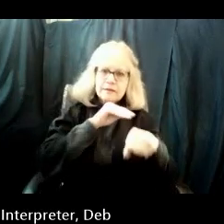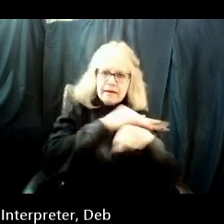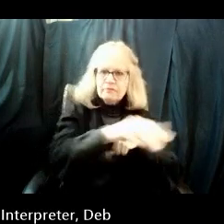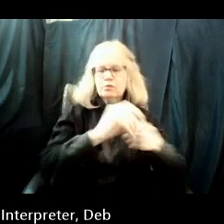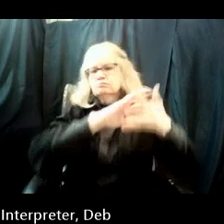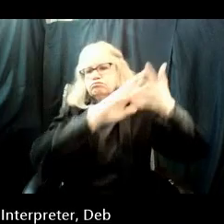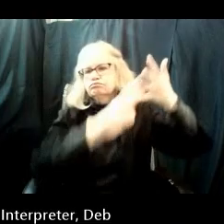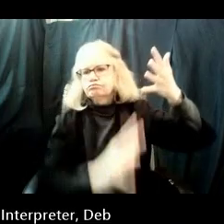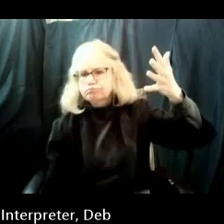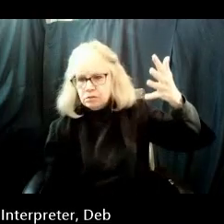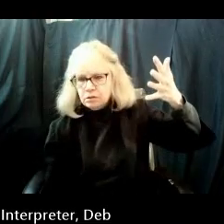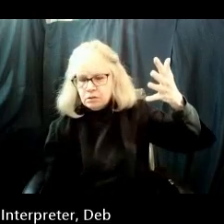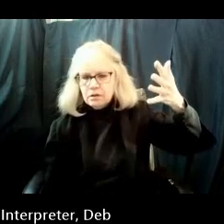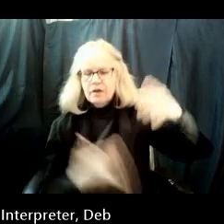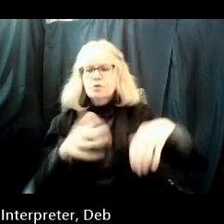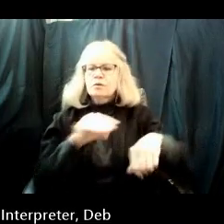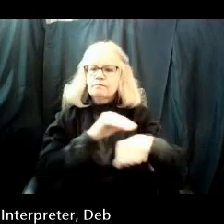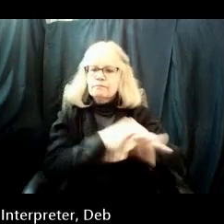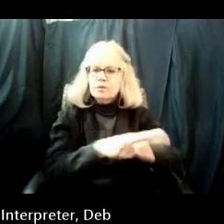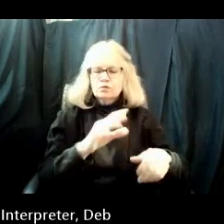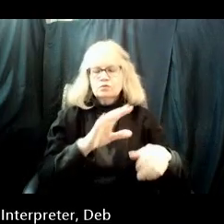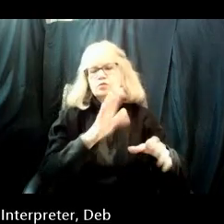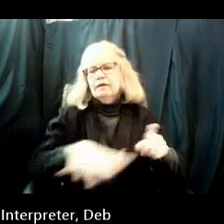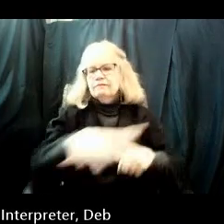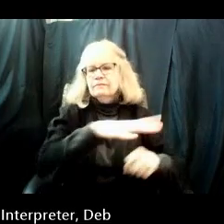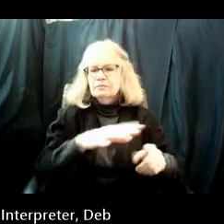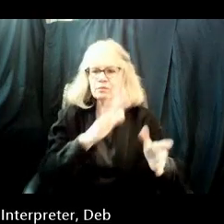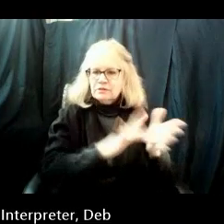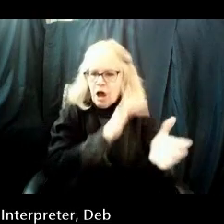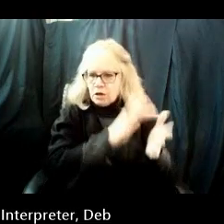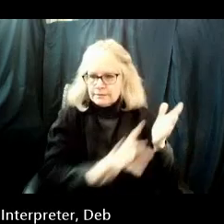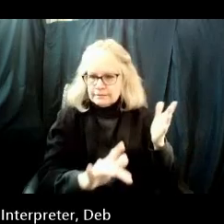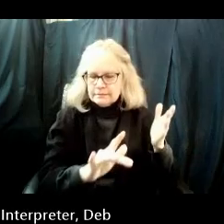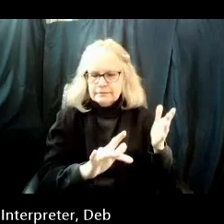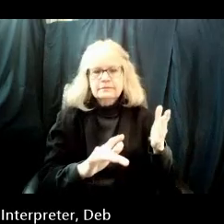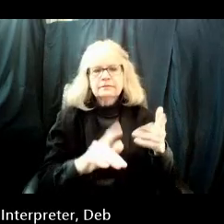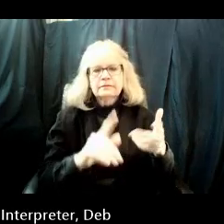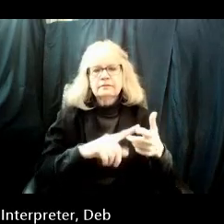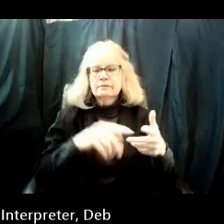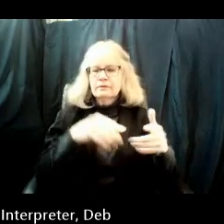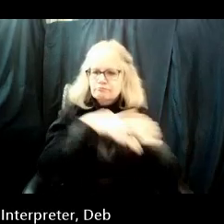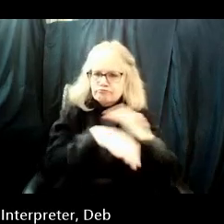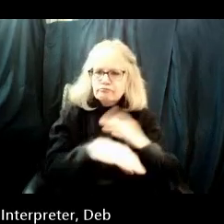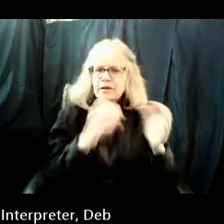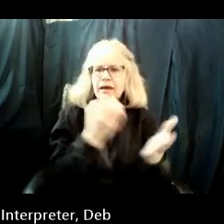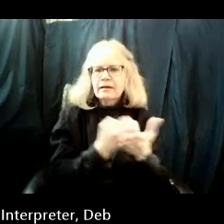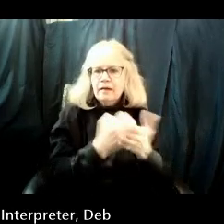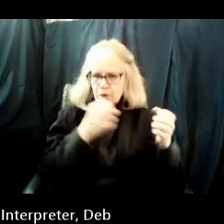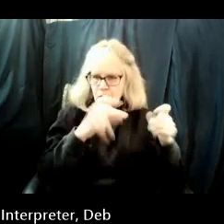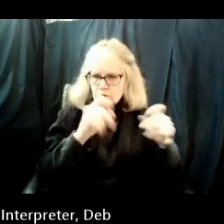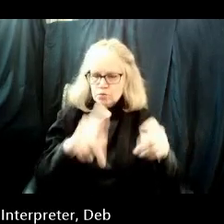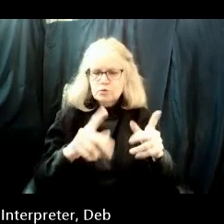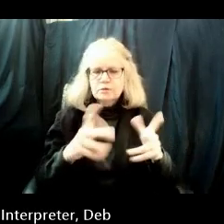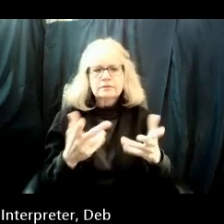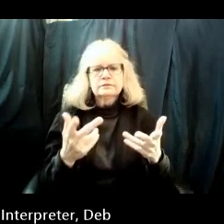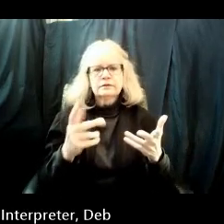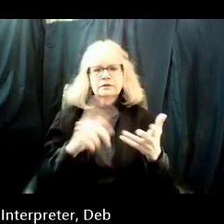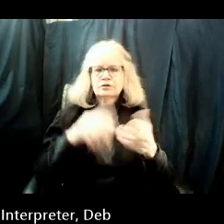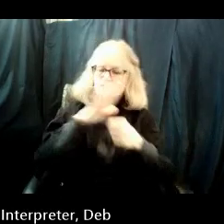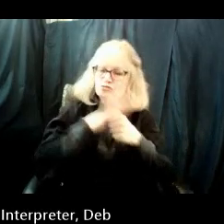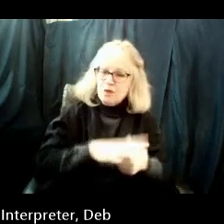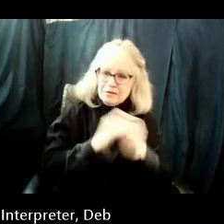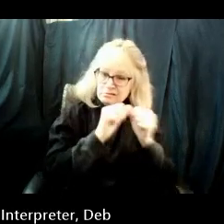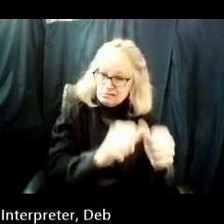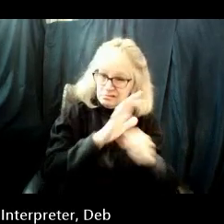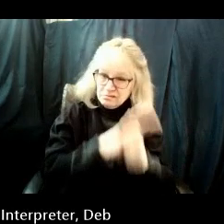One's exposure to environmental toxins, their access to economic opportunities, stress and chronic stress, access